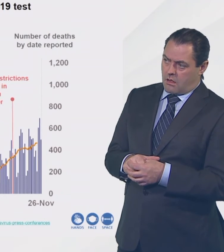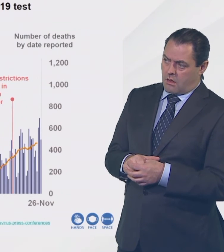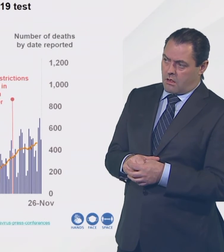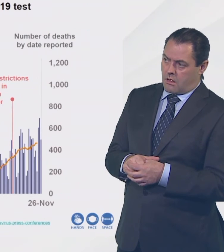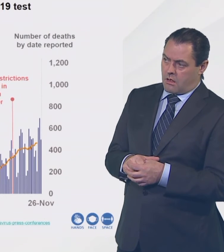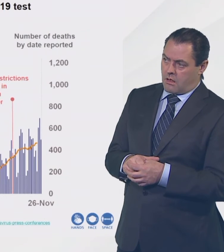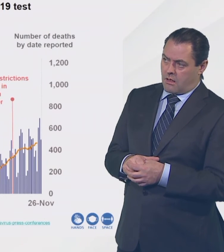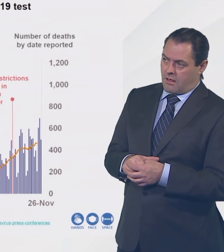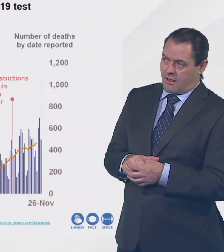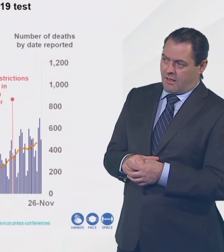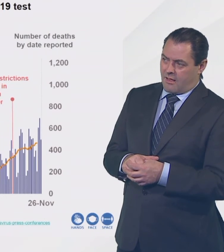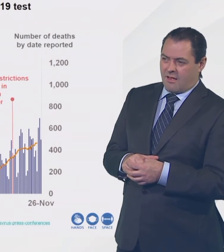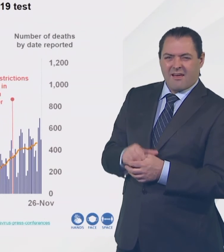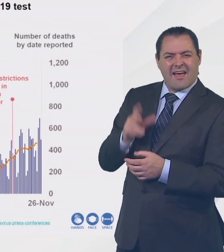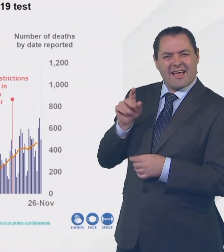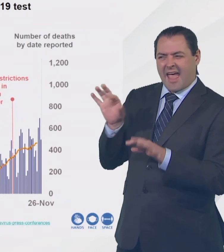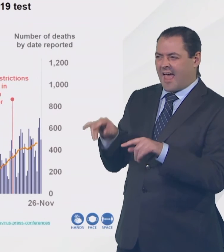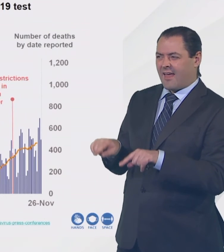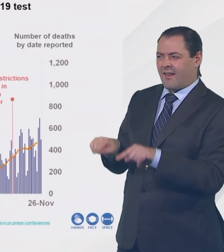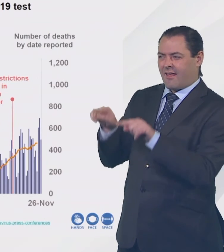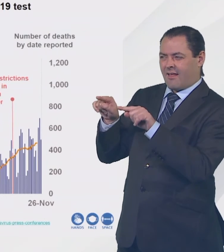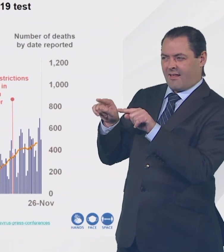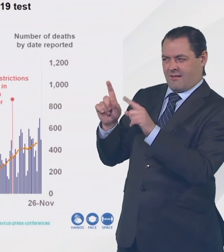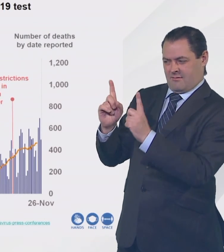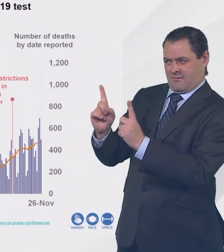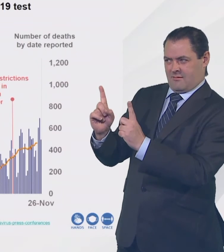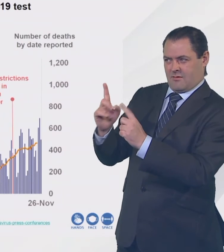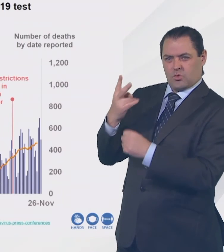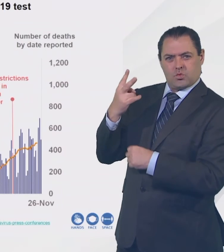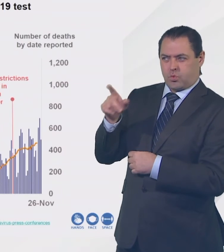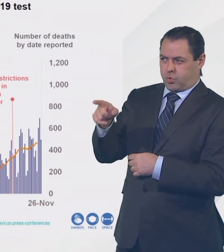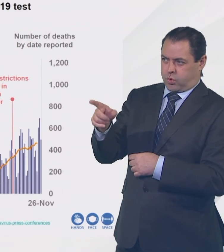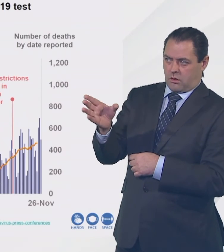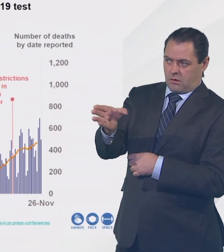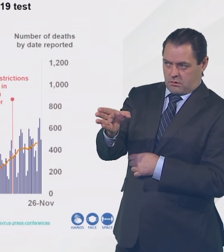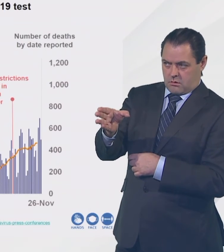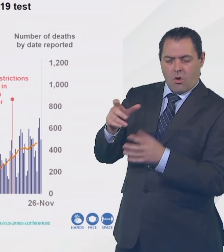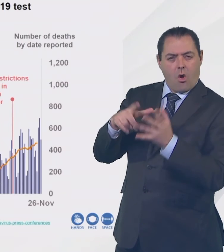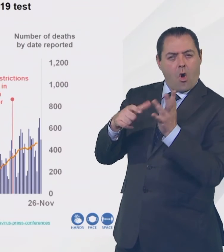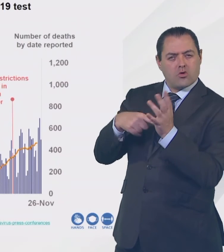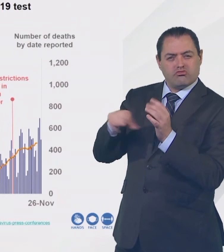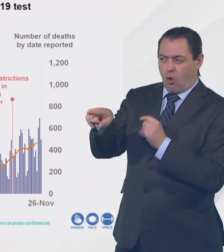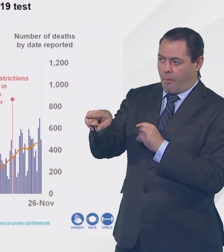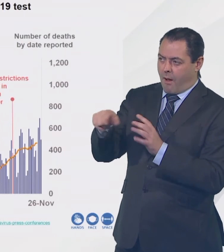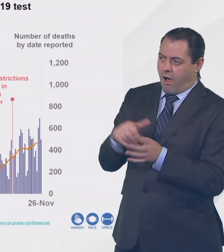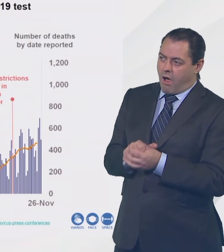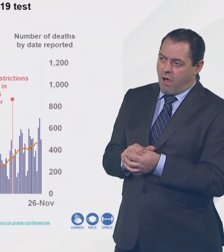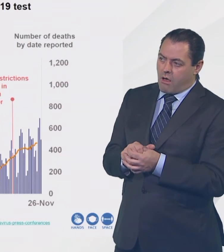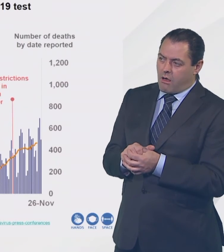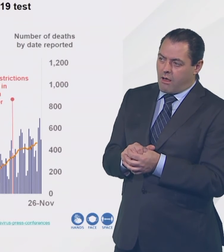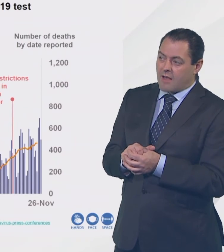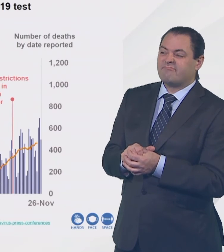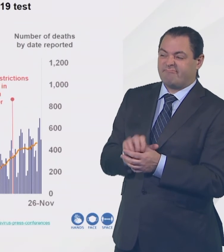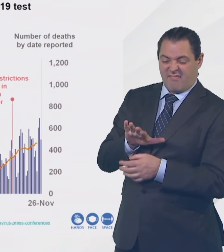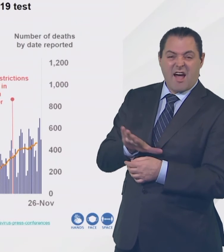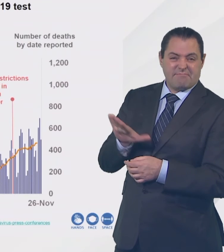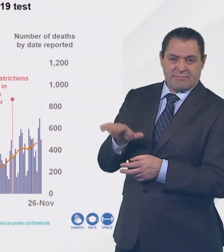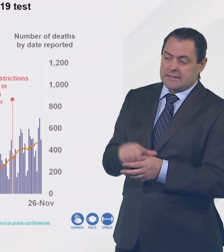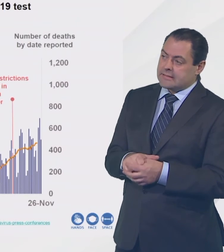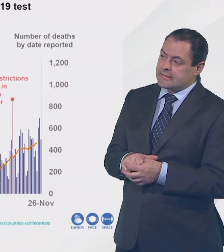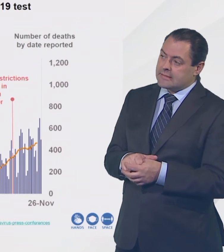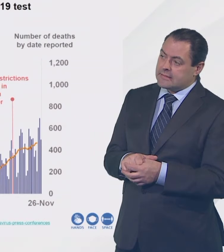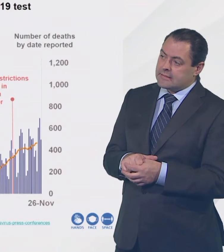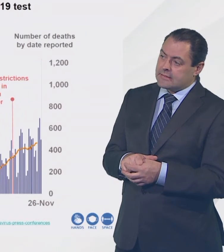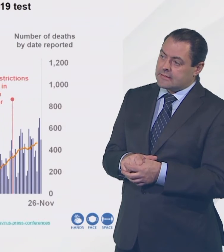see again is when the October tiers were introduced, we still saw an increase in deaths.